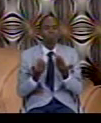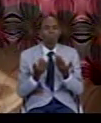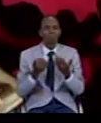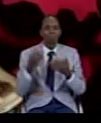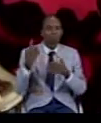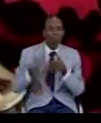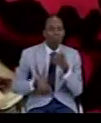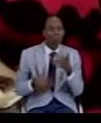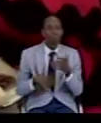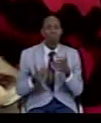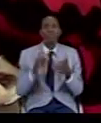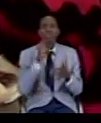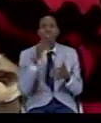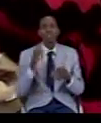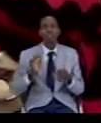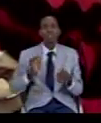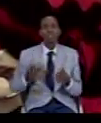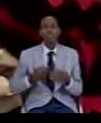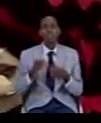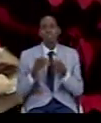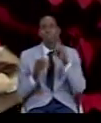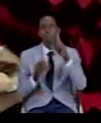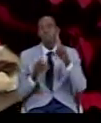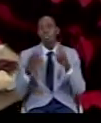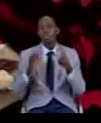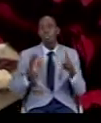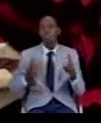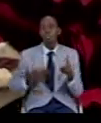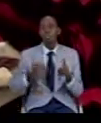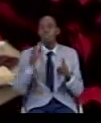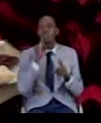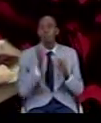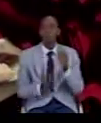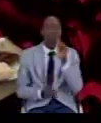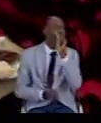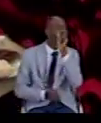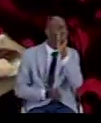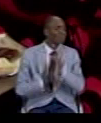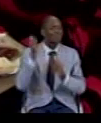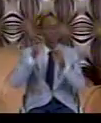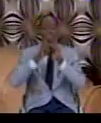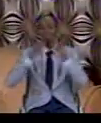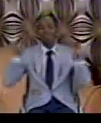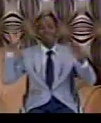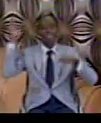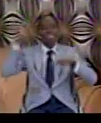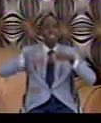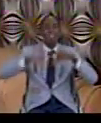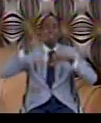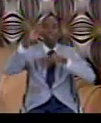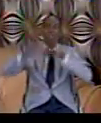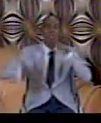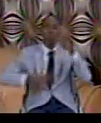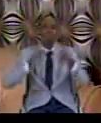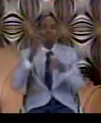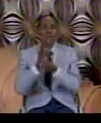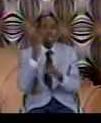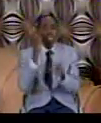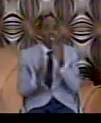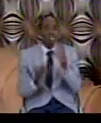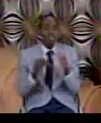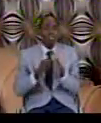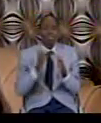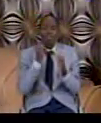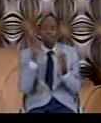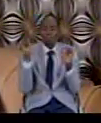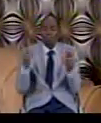soul? Number one, the soul is greater than the whole world. If it were possible for you to